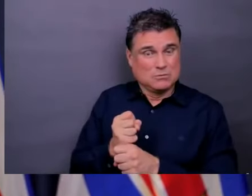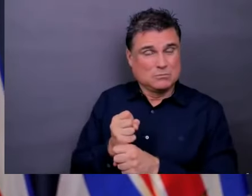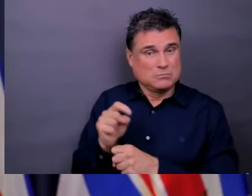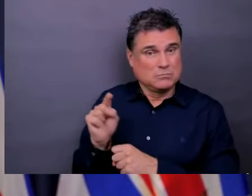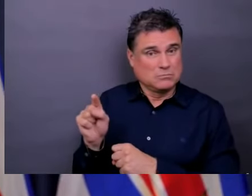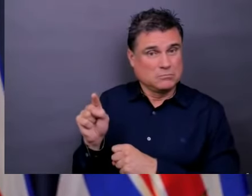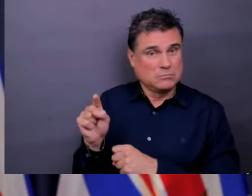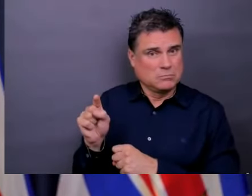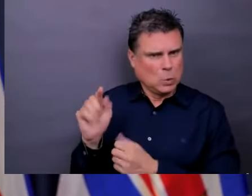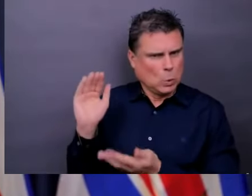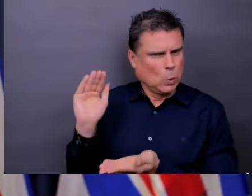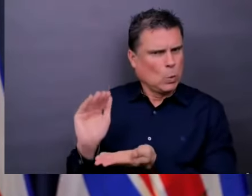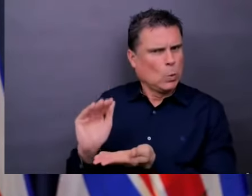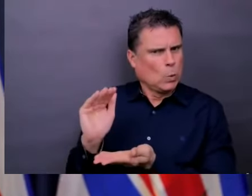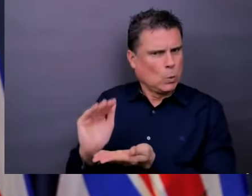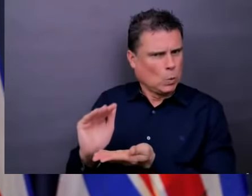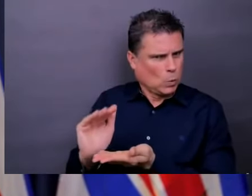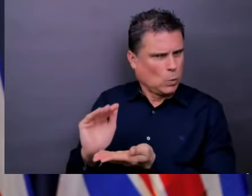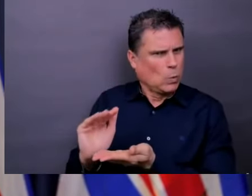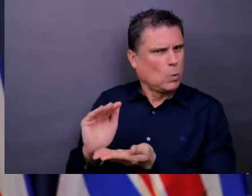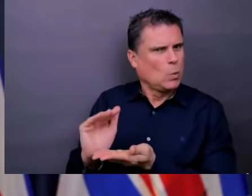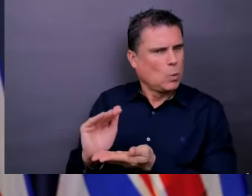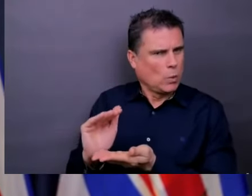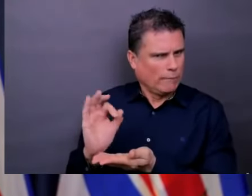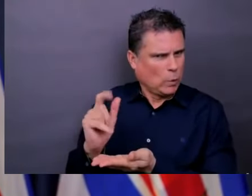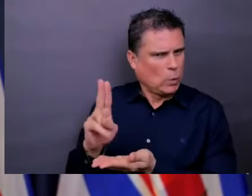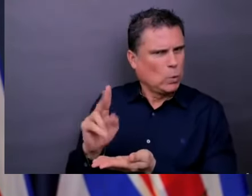February 15th, we know of at least